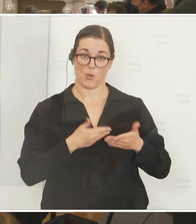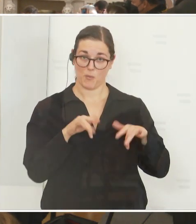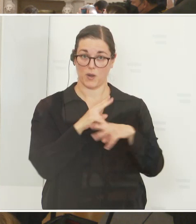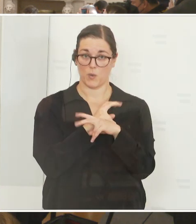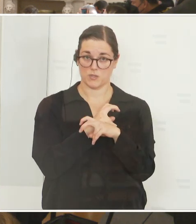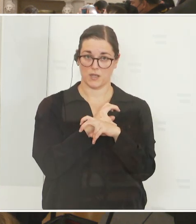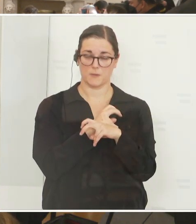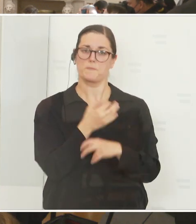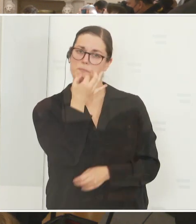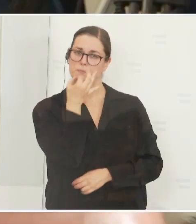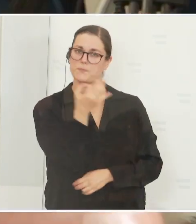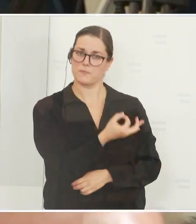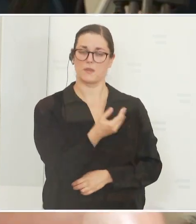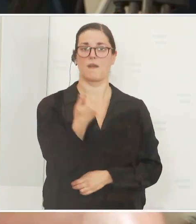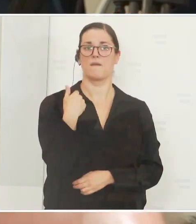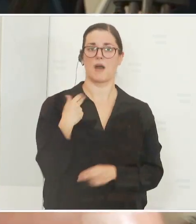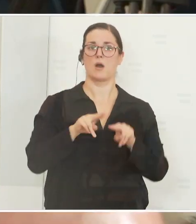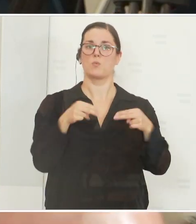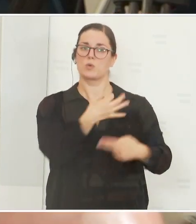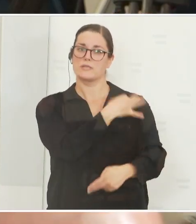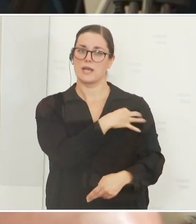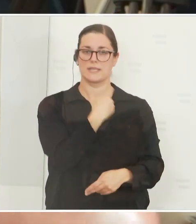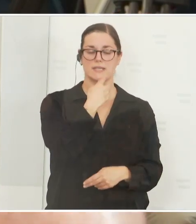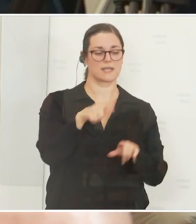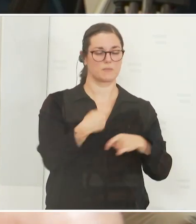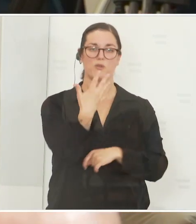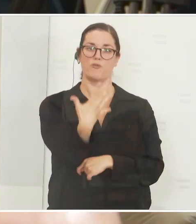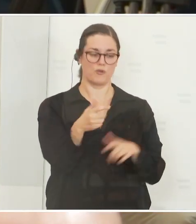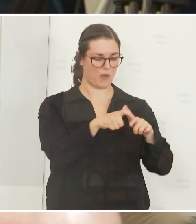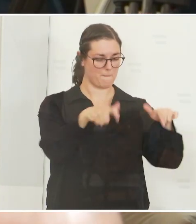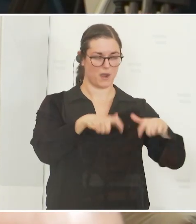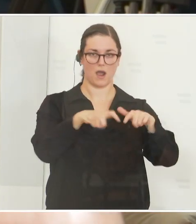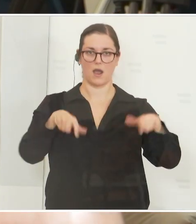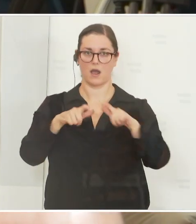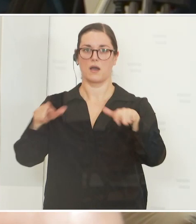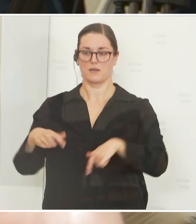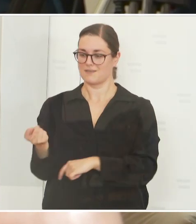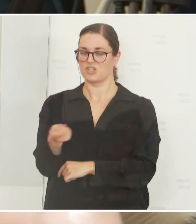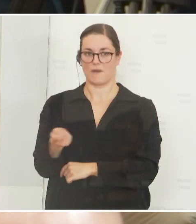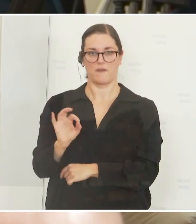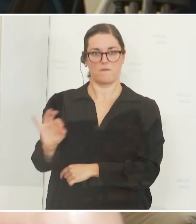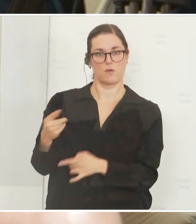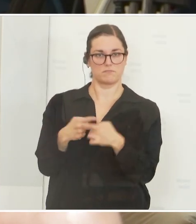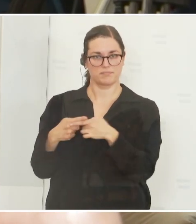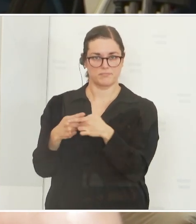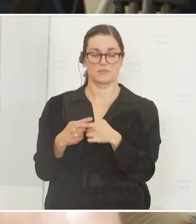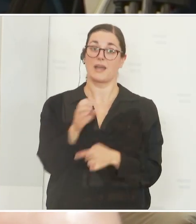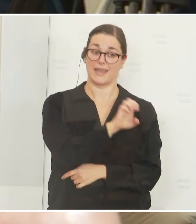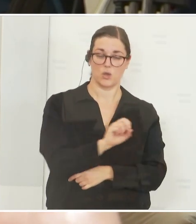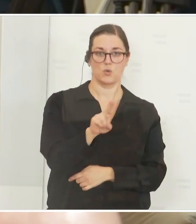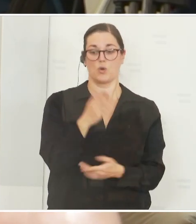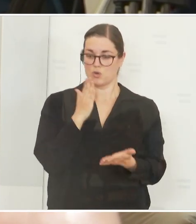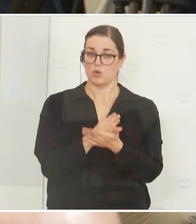the Chancellor said, there have been 5 packages of sanctions sideways from the EU. The EU has been trying to put pressure